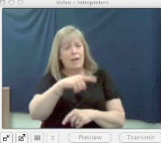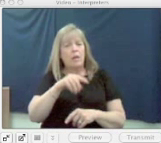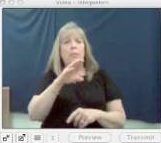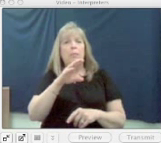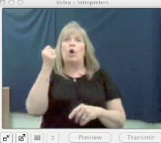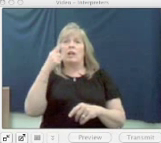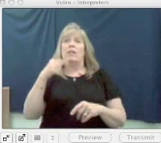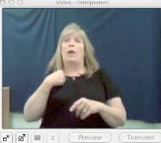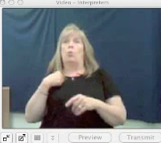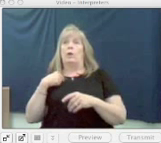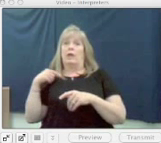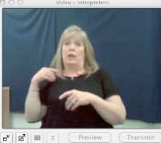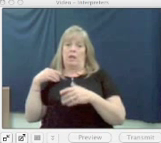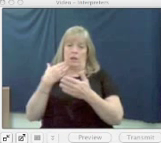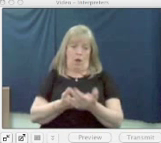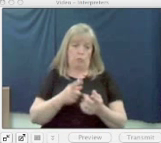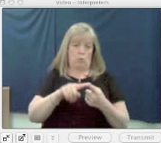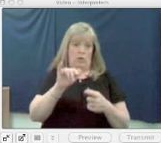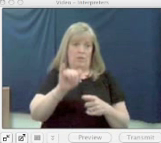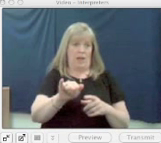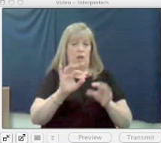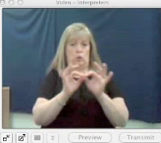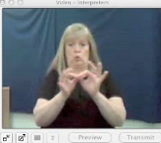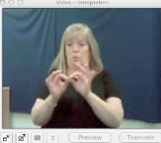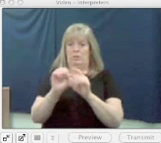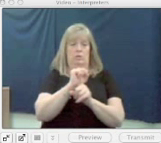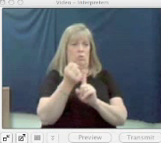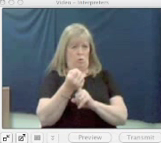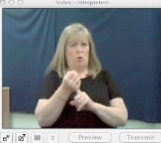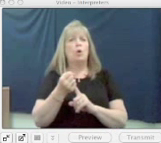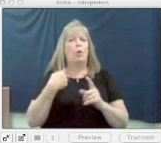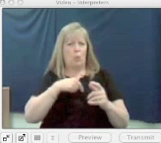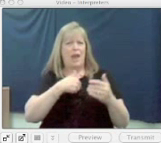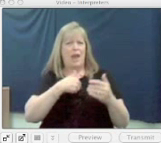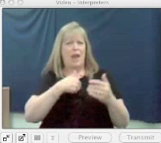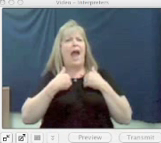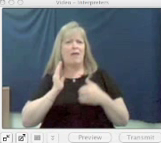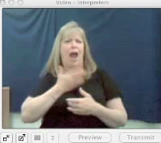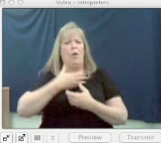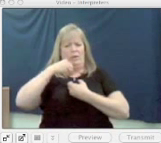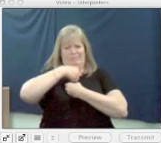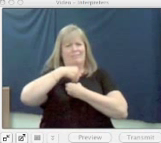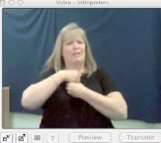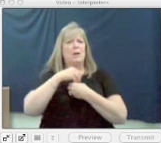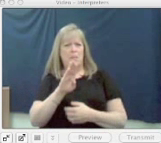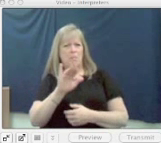table that we come to the table with biases,